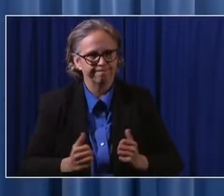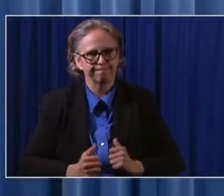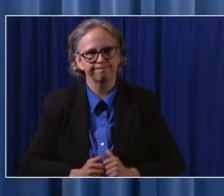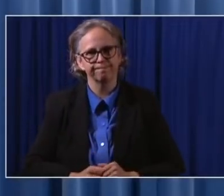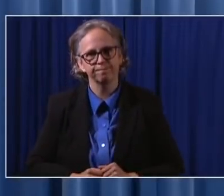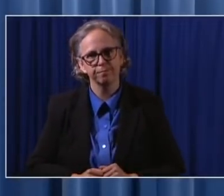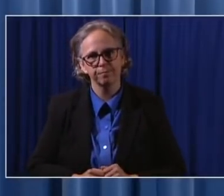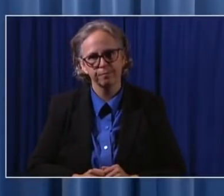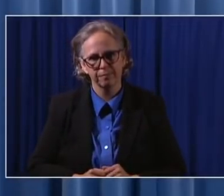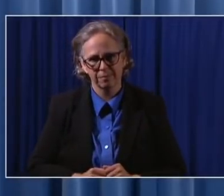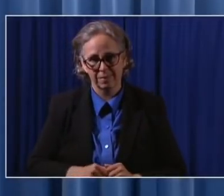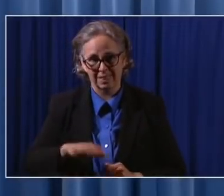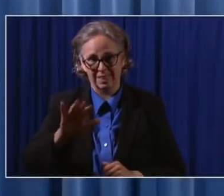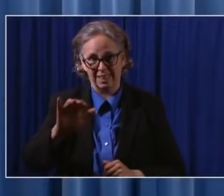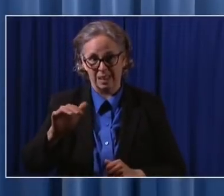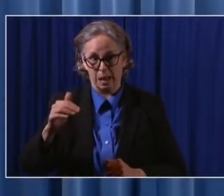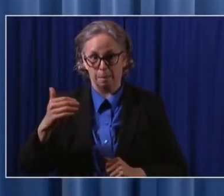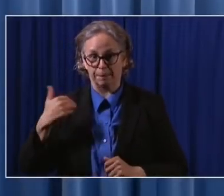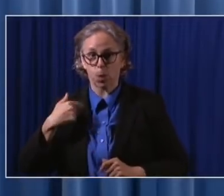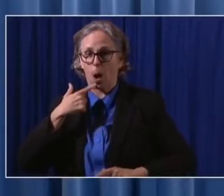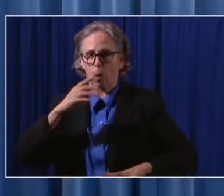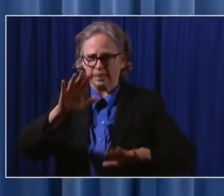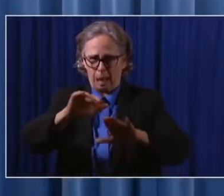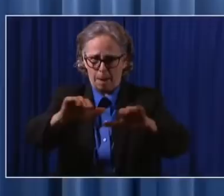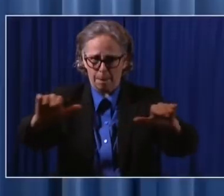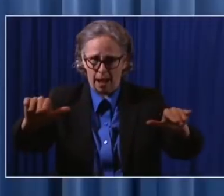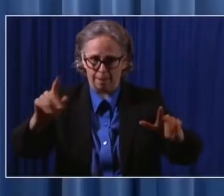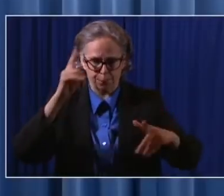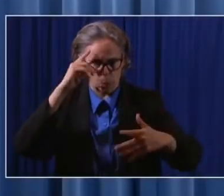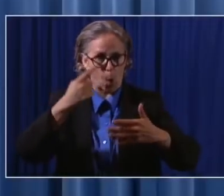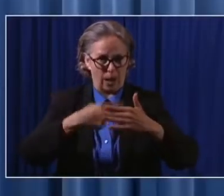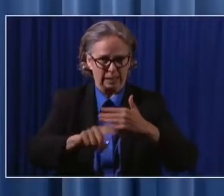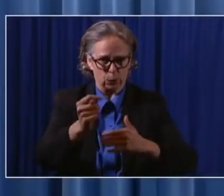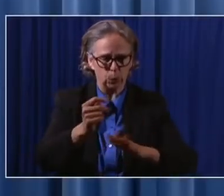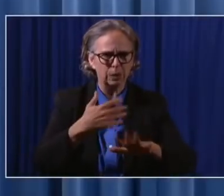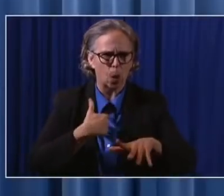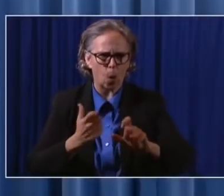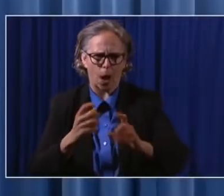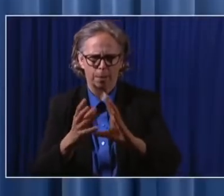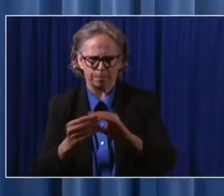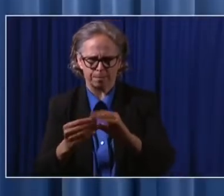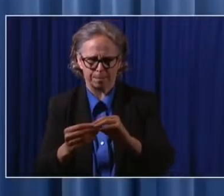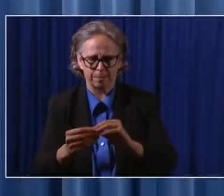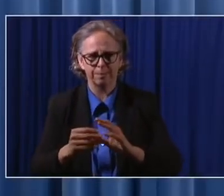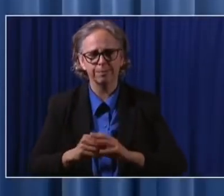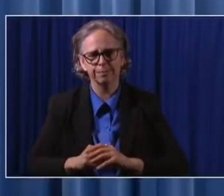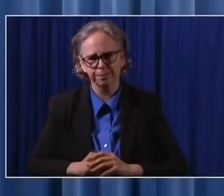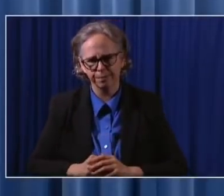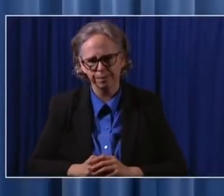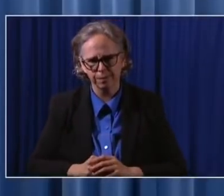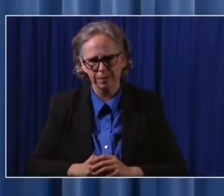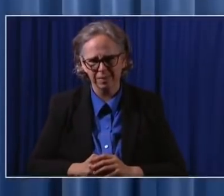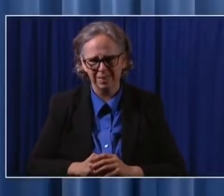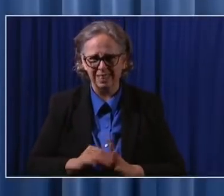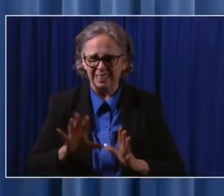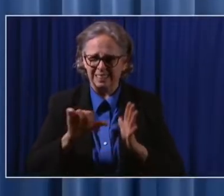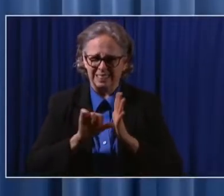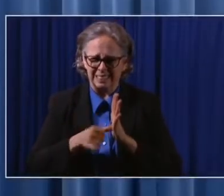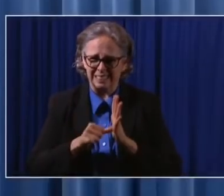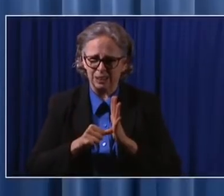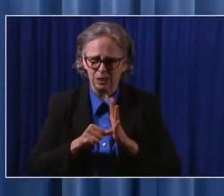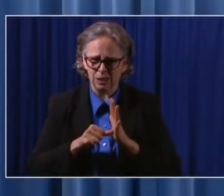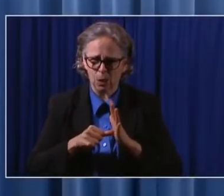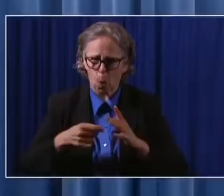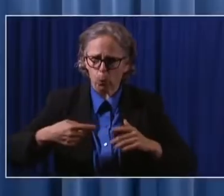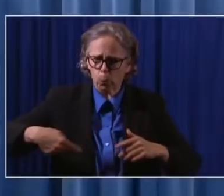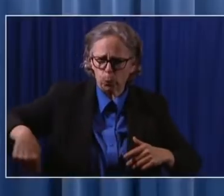until next Tuesday at 2 o'clock. But again, we can control some of this. We can